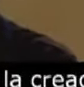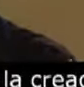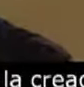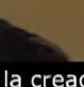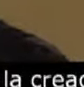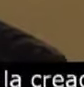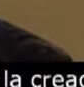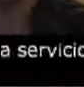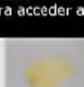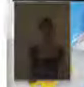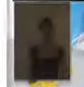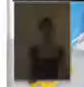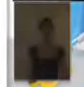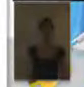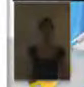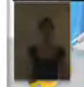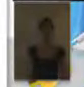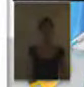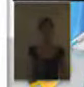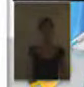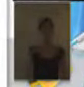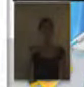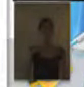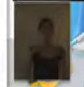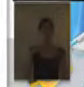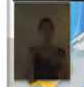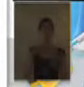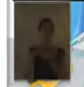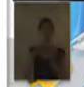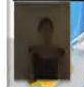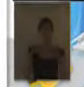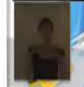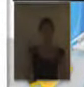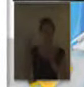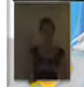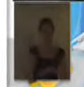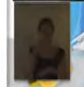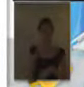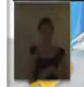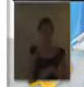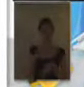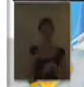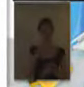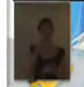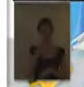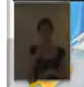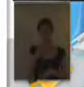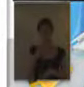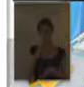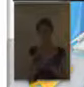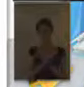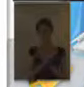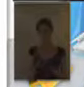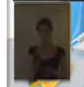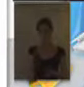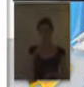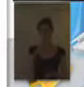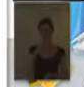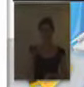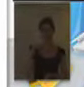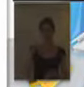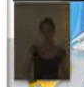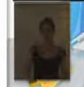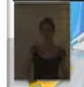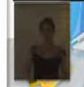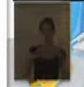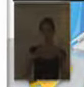for digital home services. I'll give you this slide. I'll just skip this slide here to get more time.